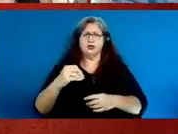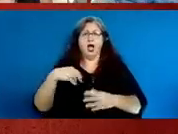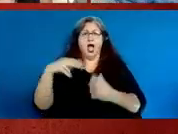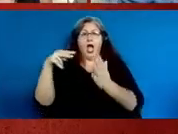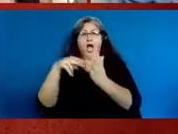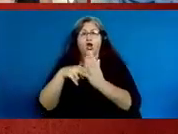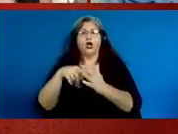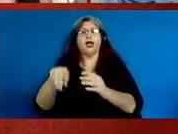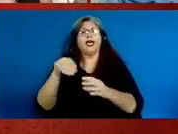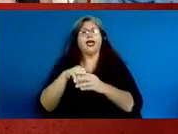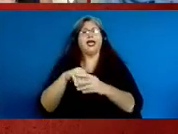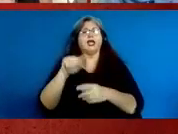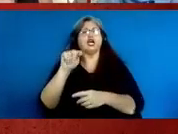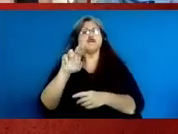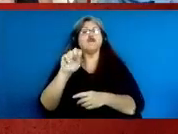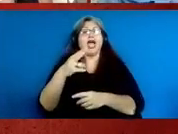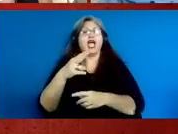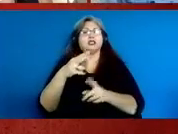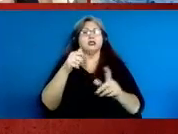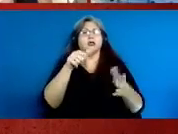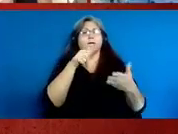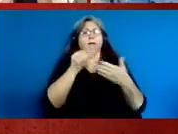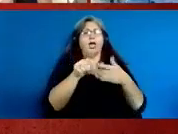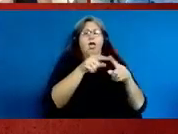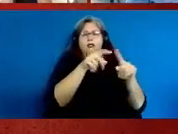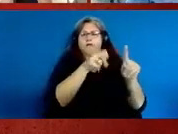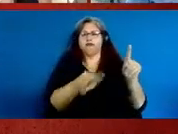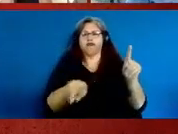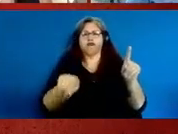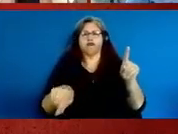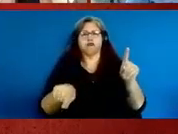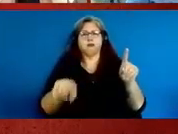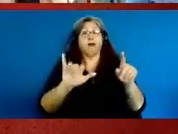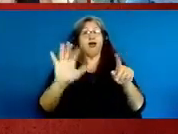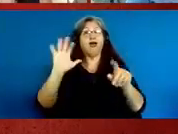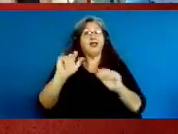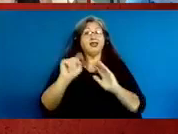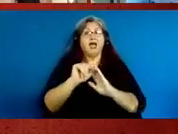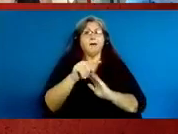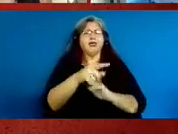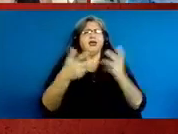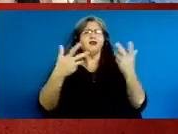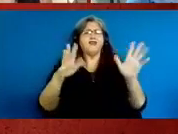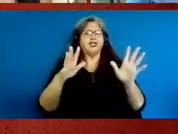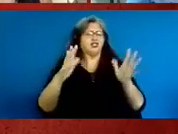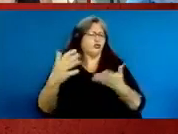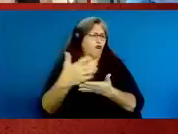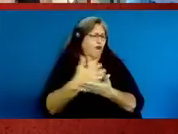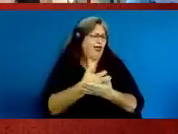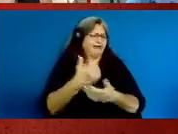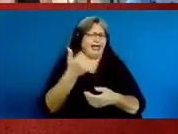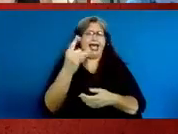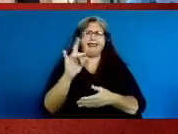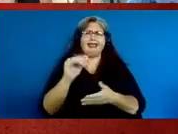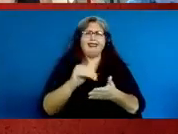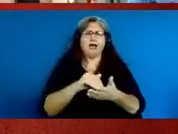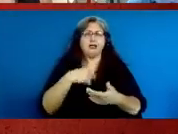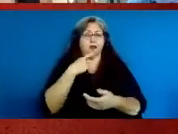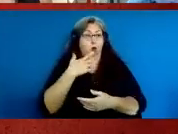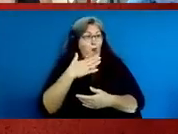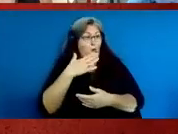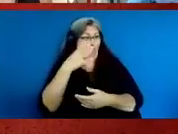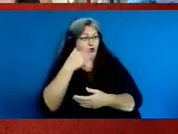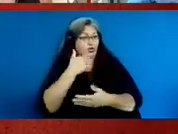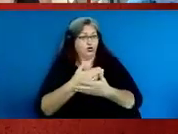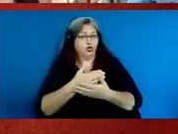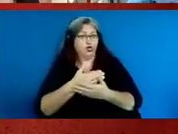trash and there it was. You know, but at that time he already had, I think, 18,000. I said, that's pretty good. People, no,